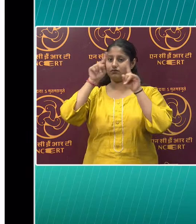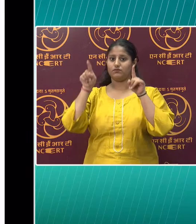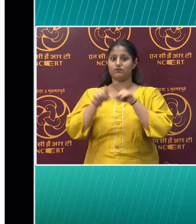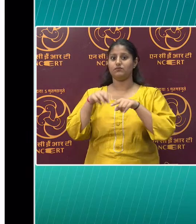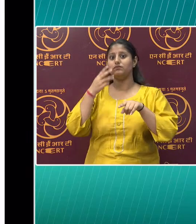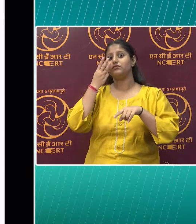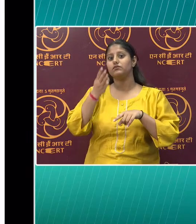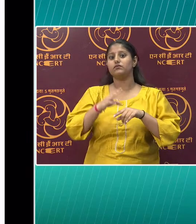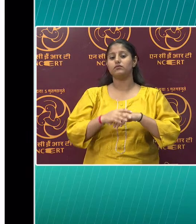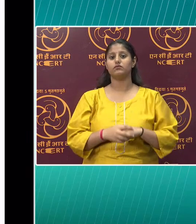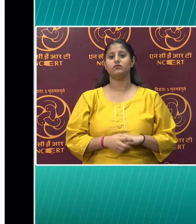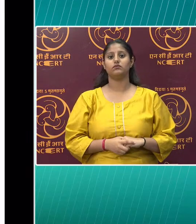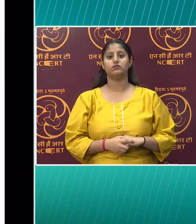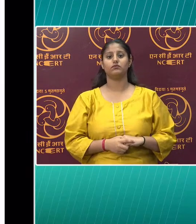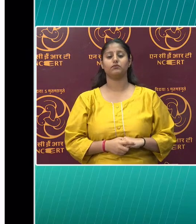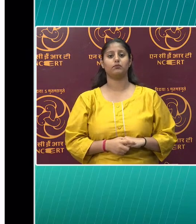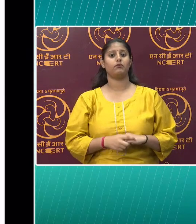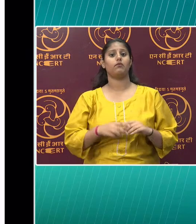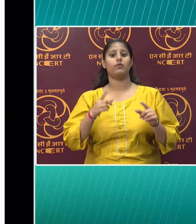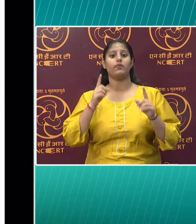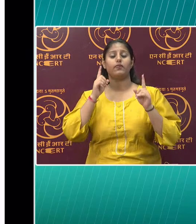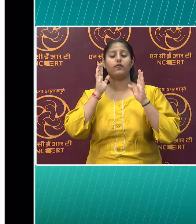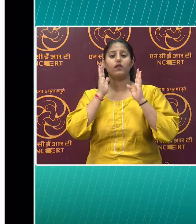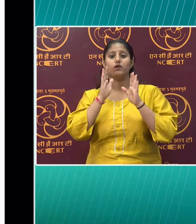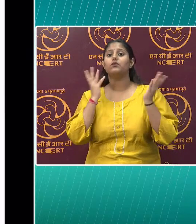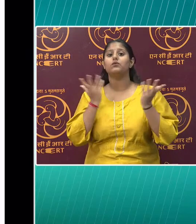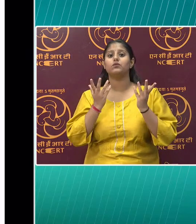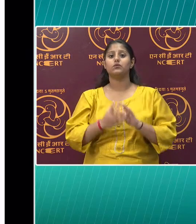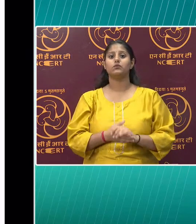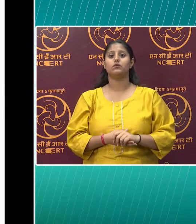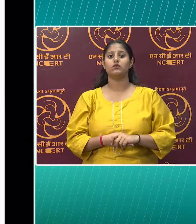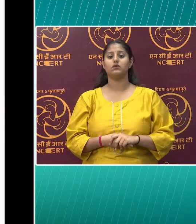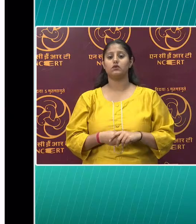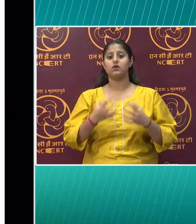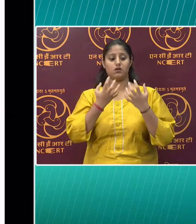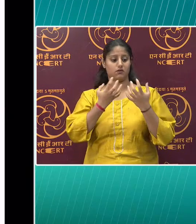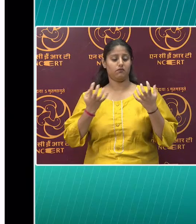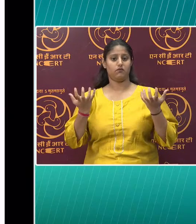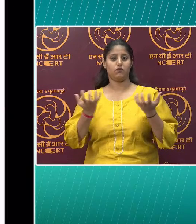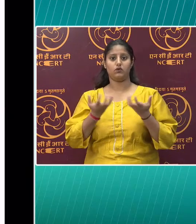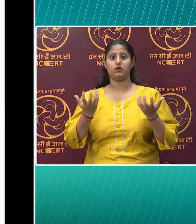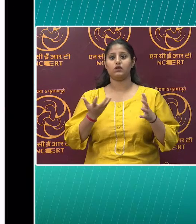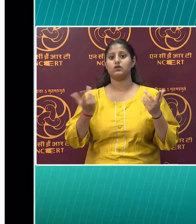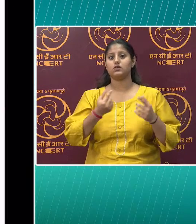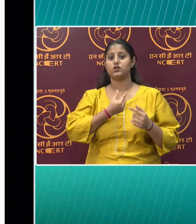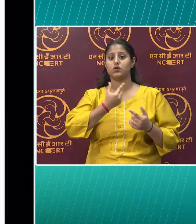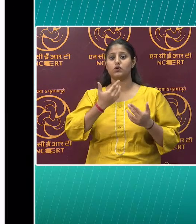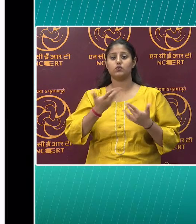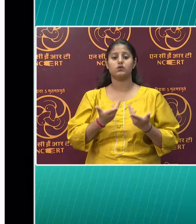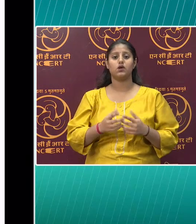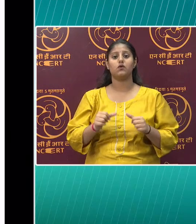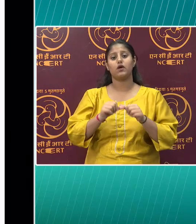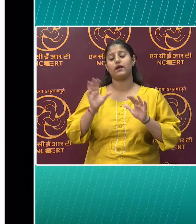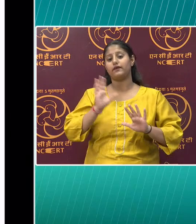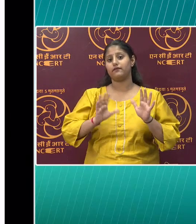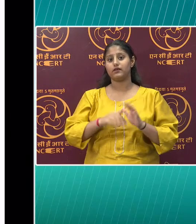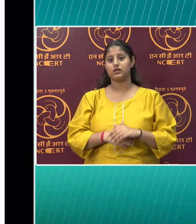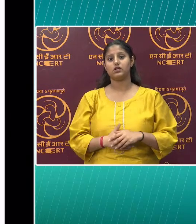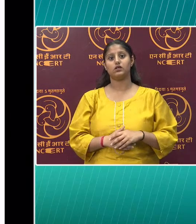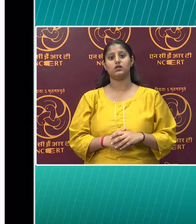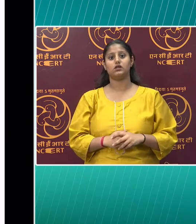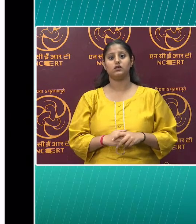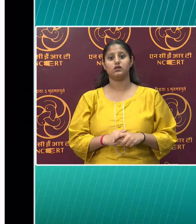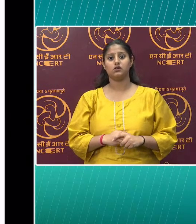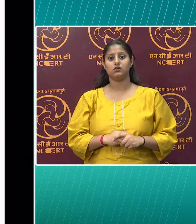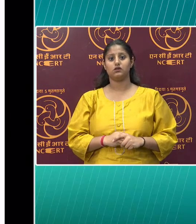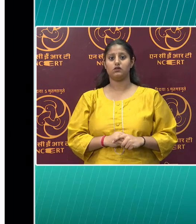learning that they would want to promote, the the product that they would like to produce through these activities. Now, coming